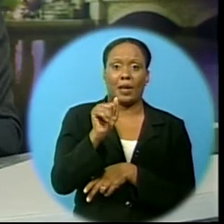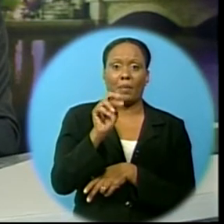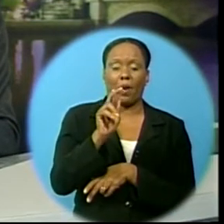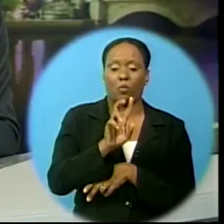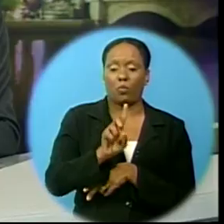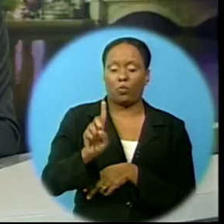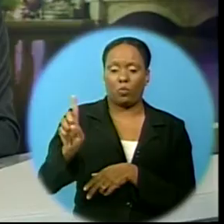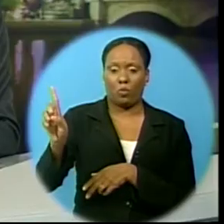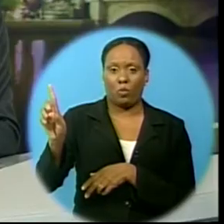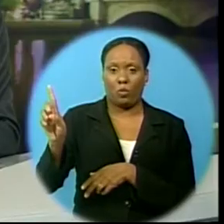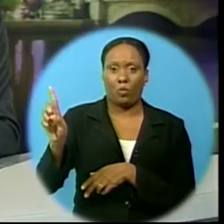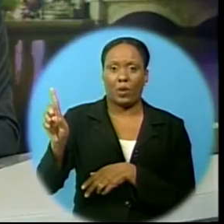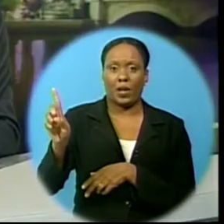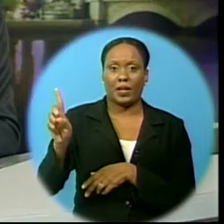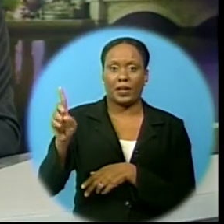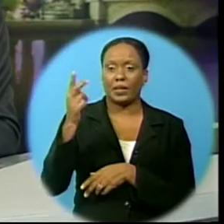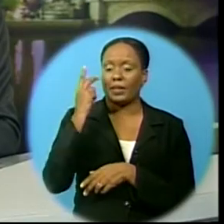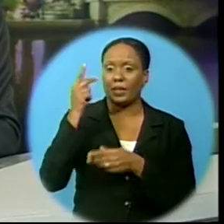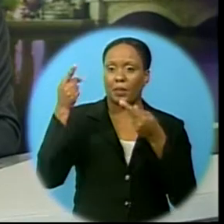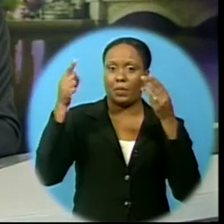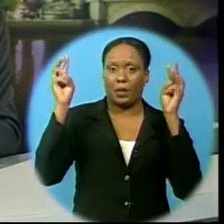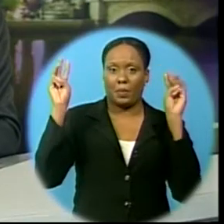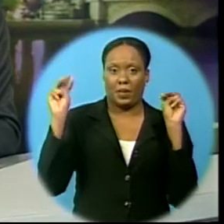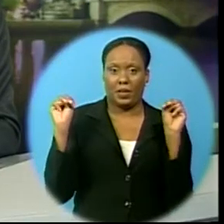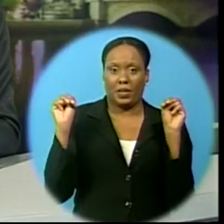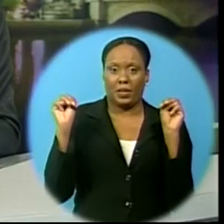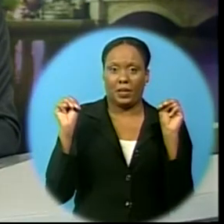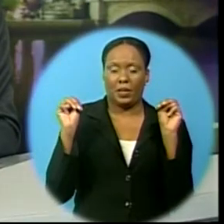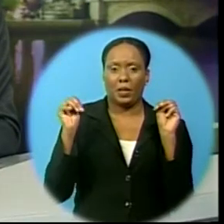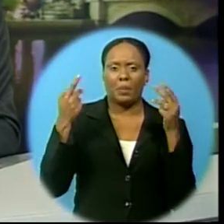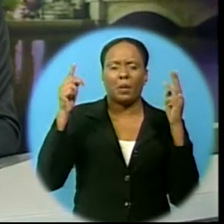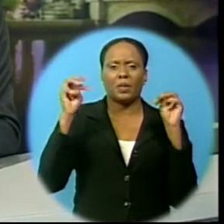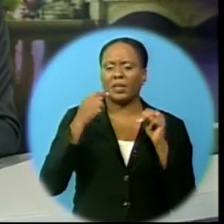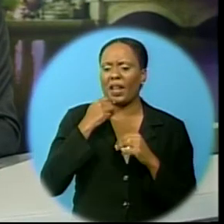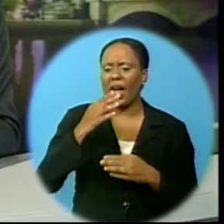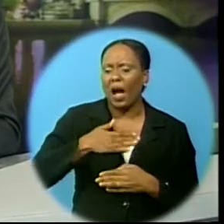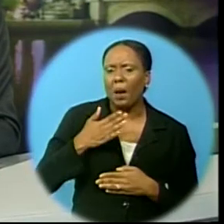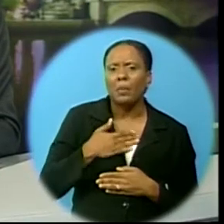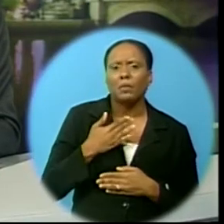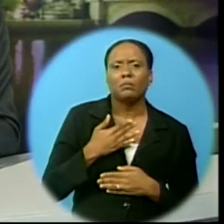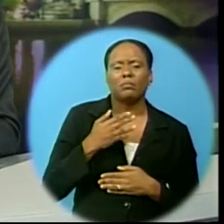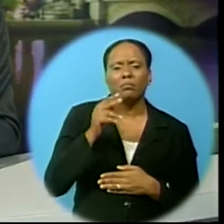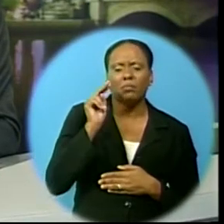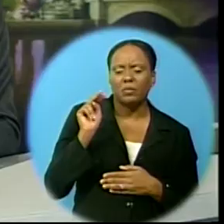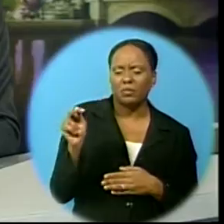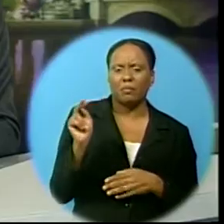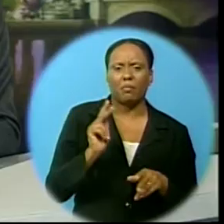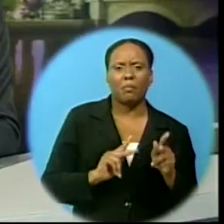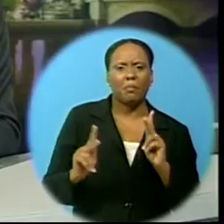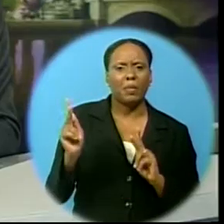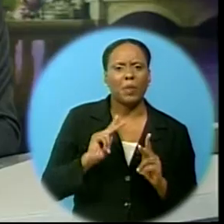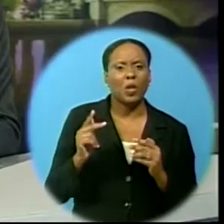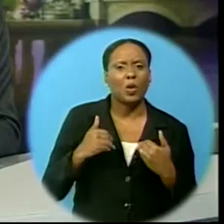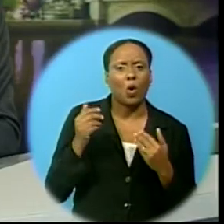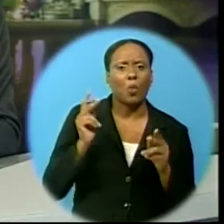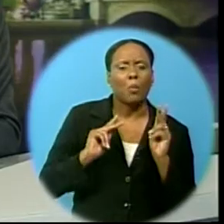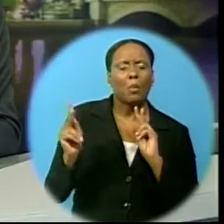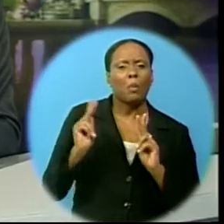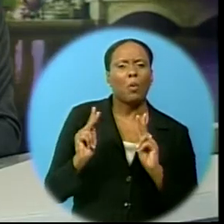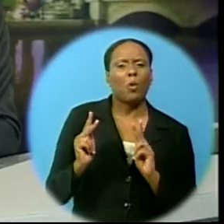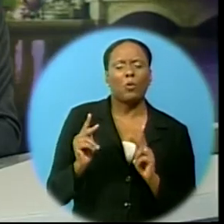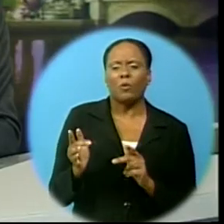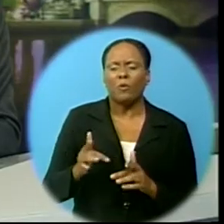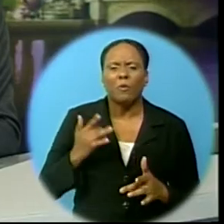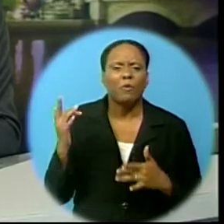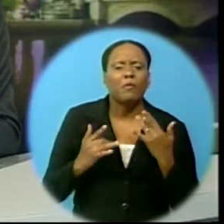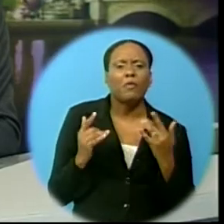him a courtesy call at government headquarters. He said he was pleased that there were people in Barbados, and more remarkably young people, who